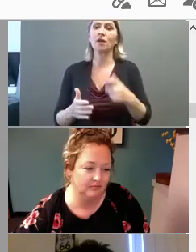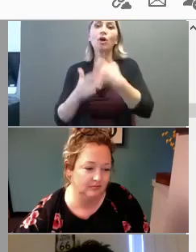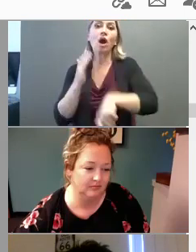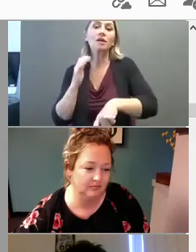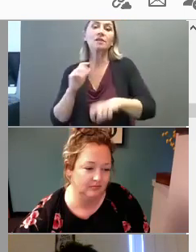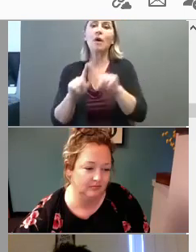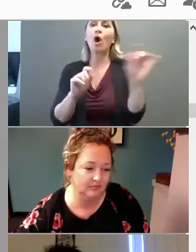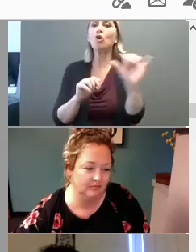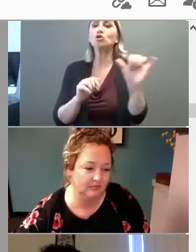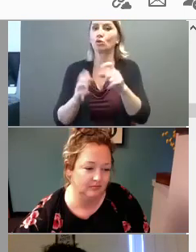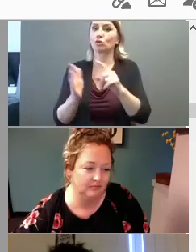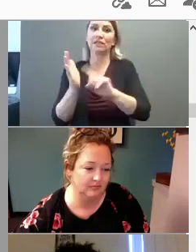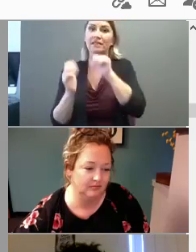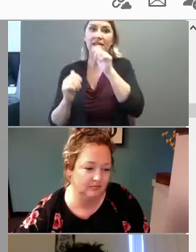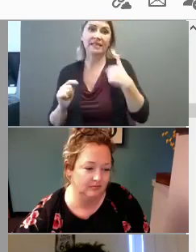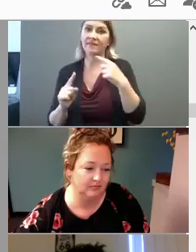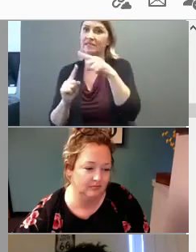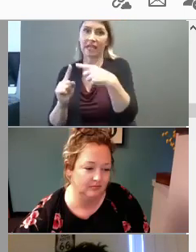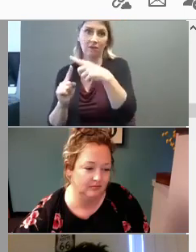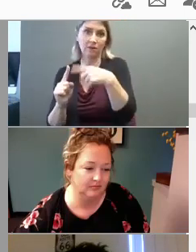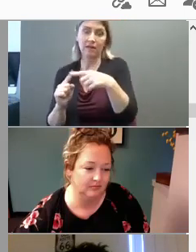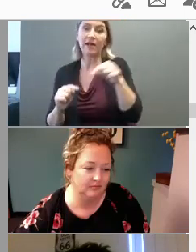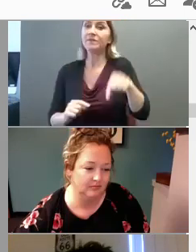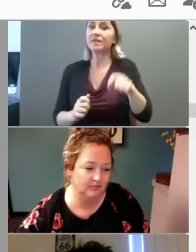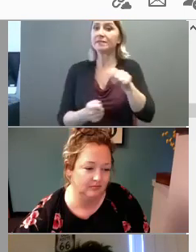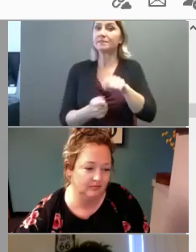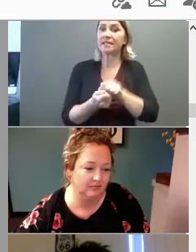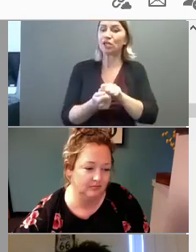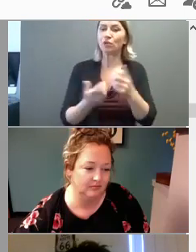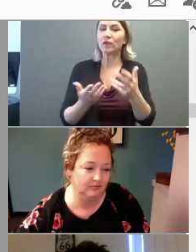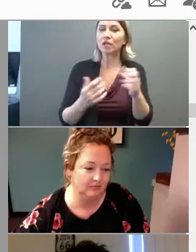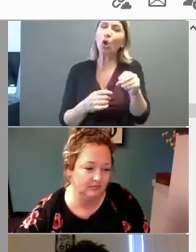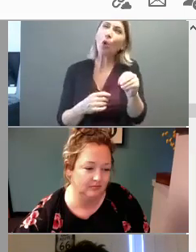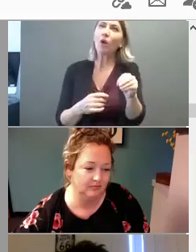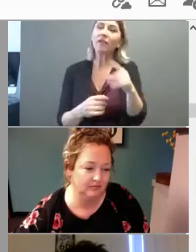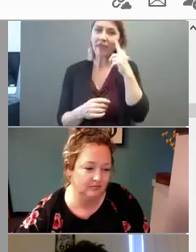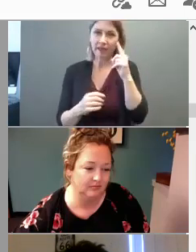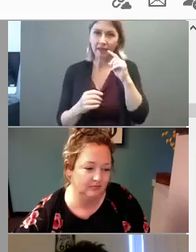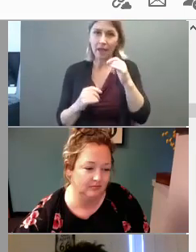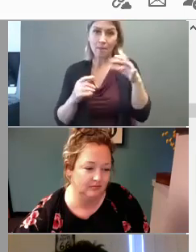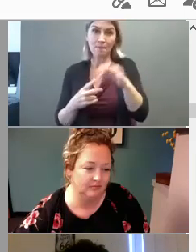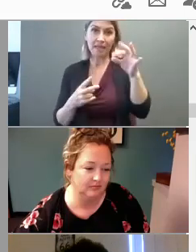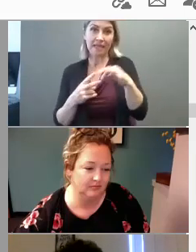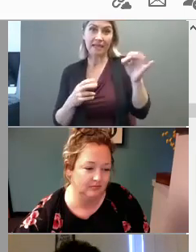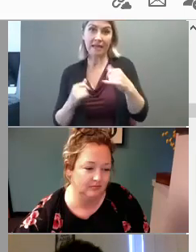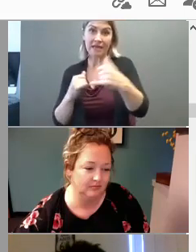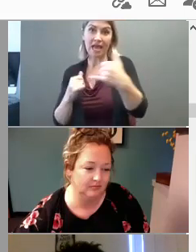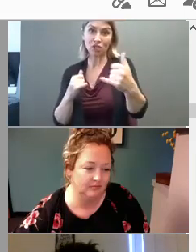cycle. Now this particular thing, so picking an edge with the least